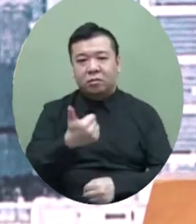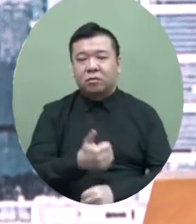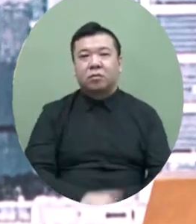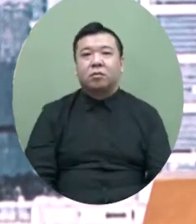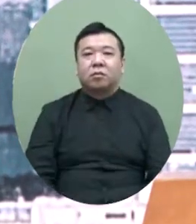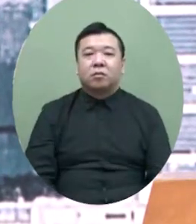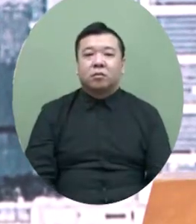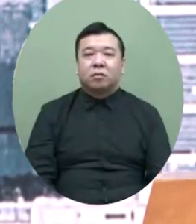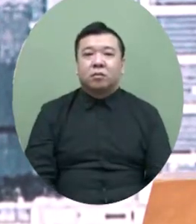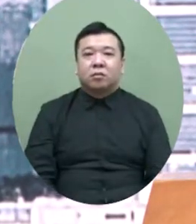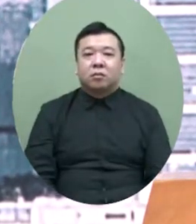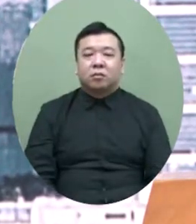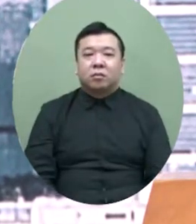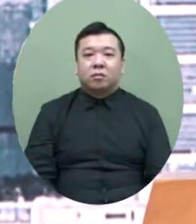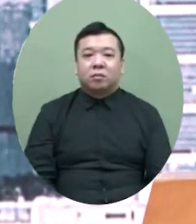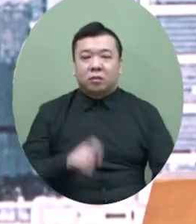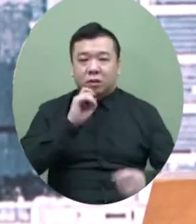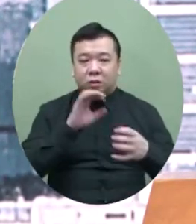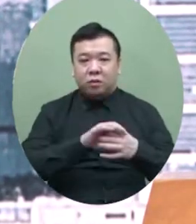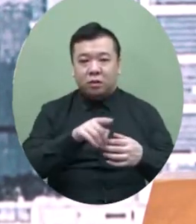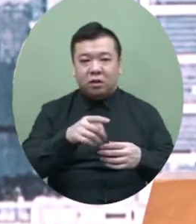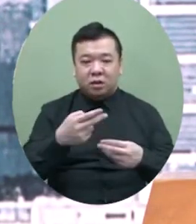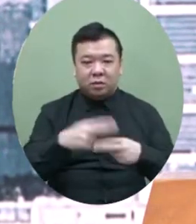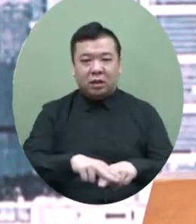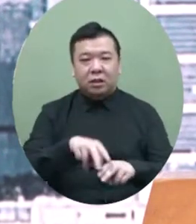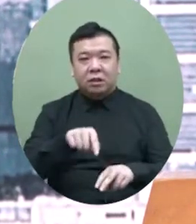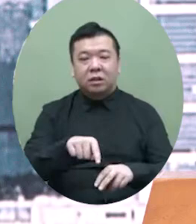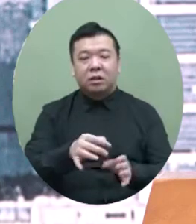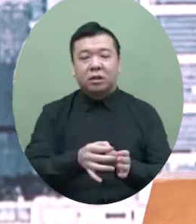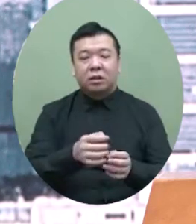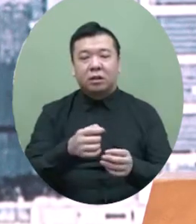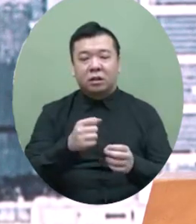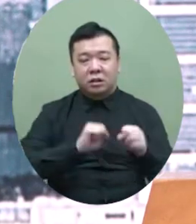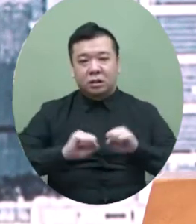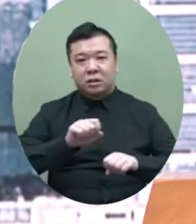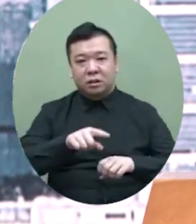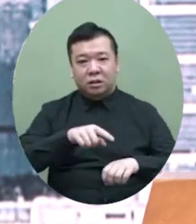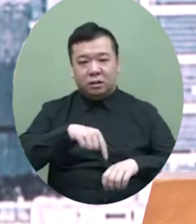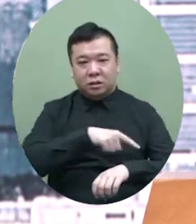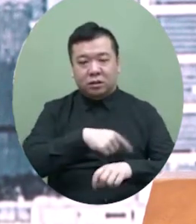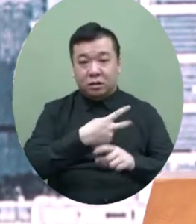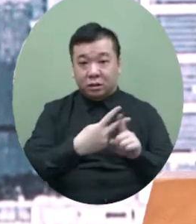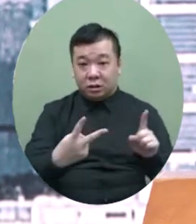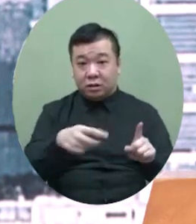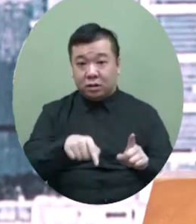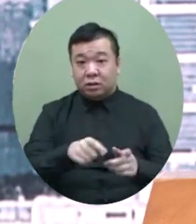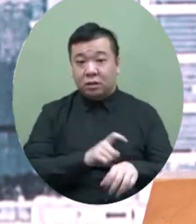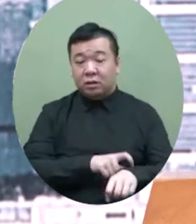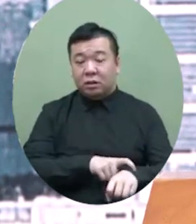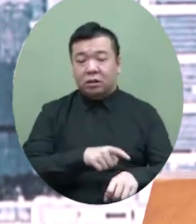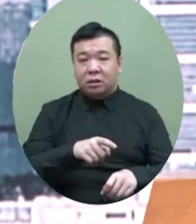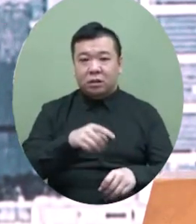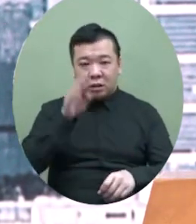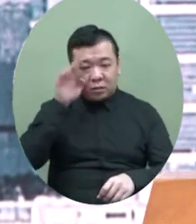is concerned. So within that 12-hour period, the residents should have done their compulsory test, received